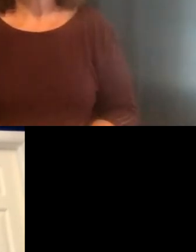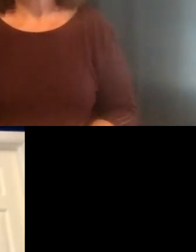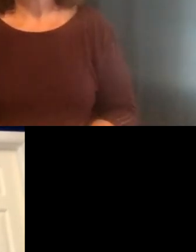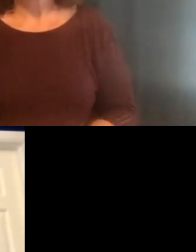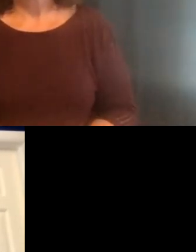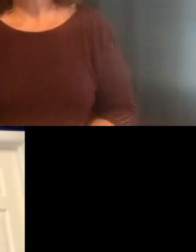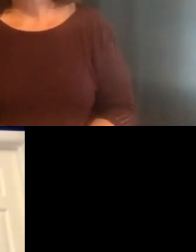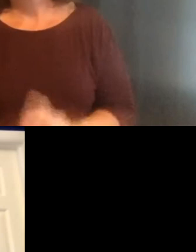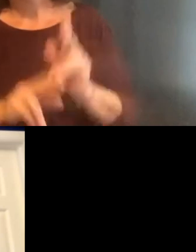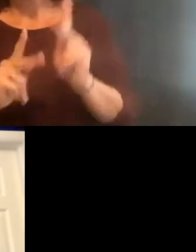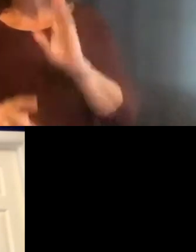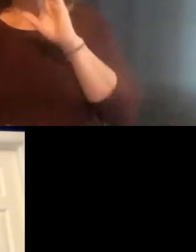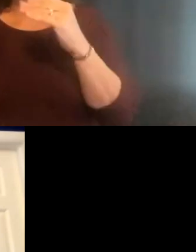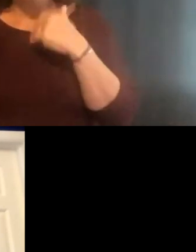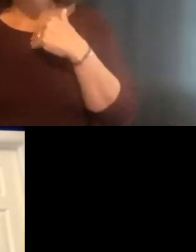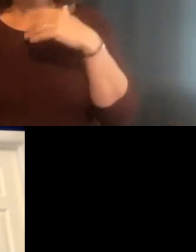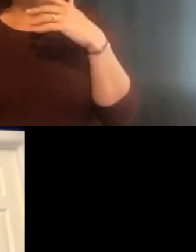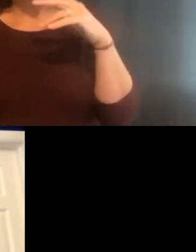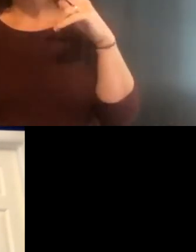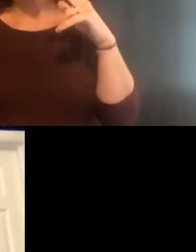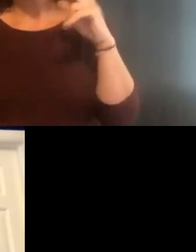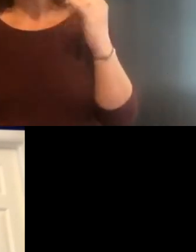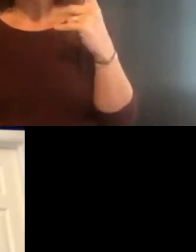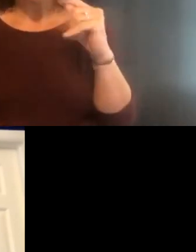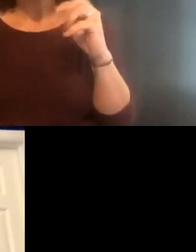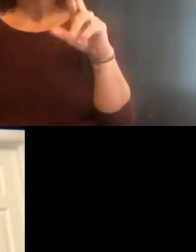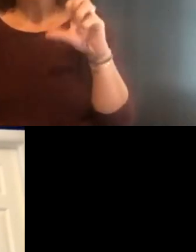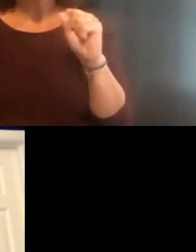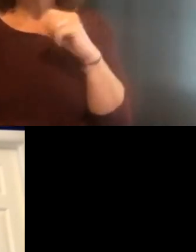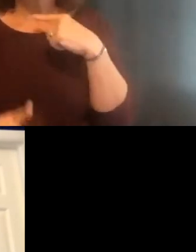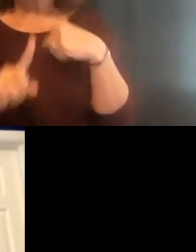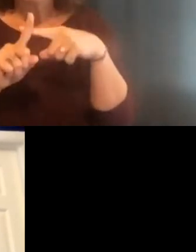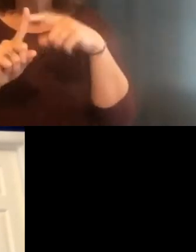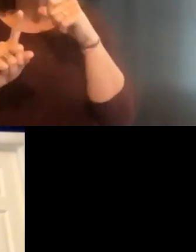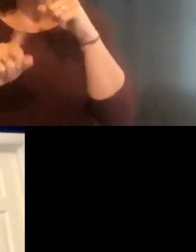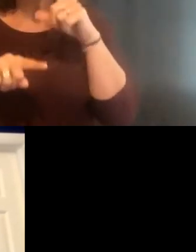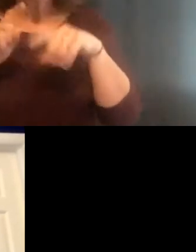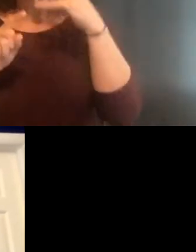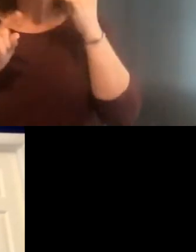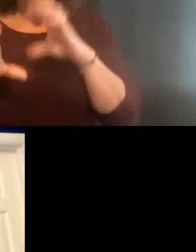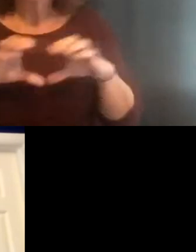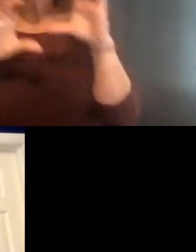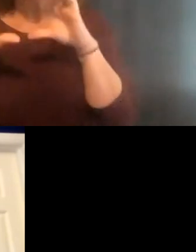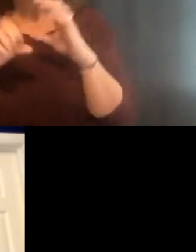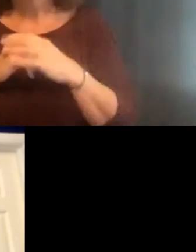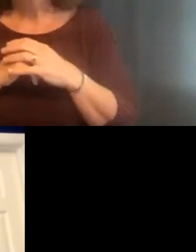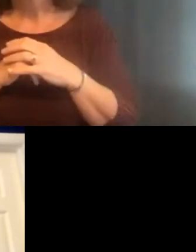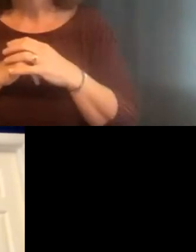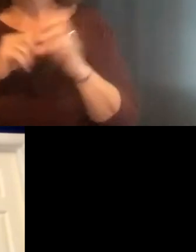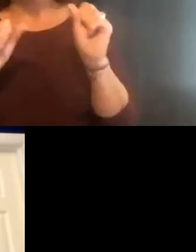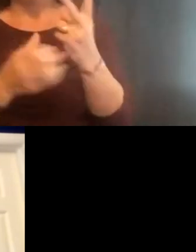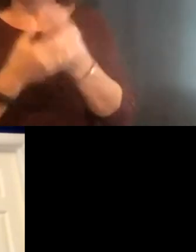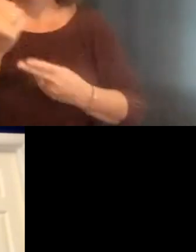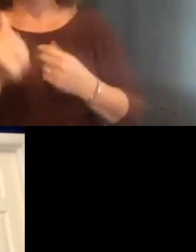have symptoms of nightmares and insomnia, and the two can be combined. But I guess I'm not sure if they mean imagery